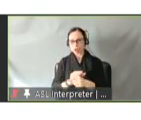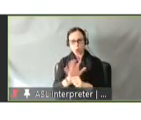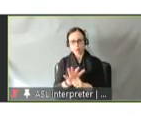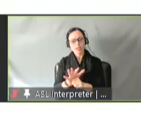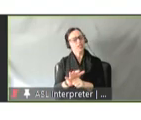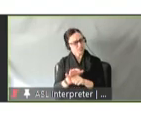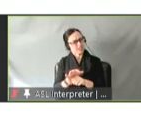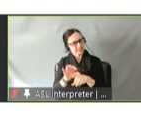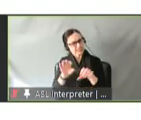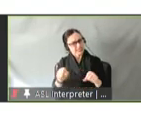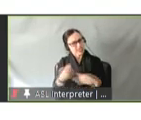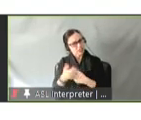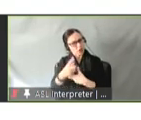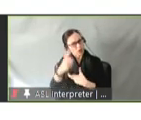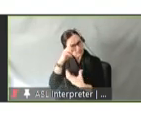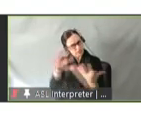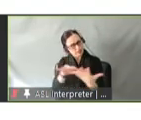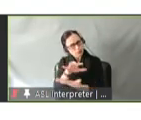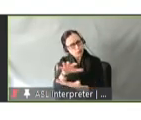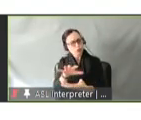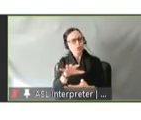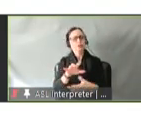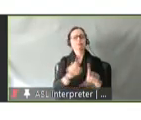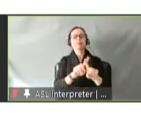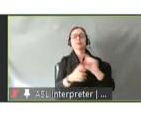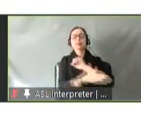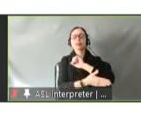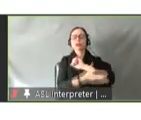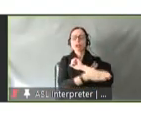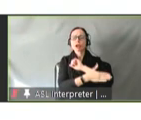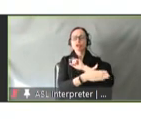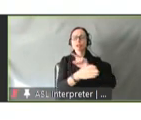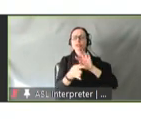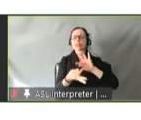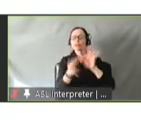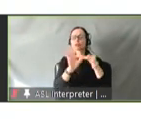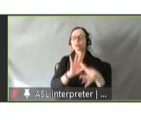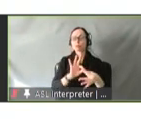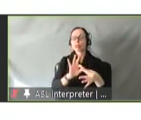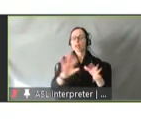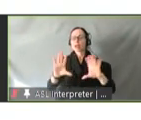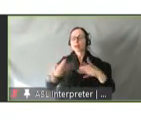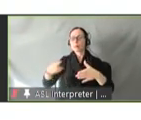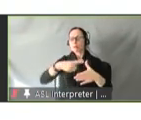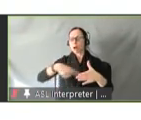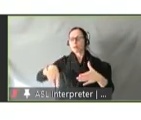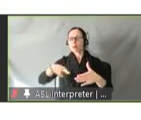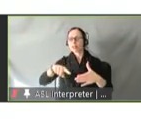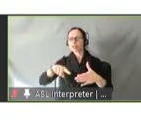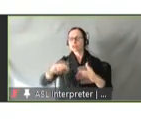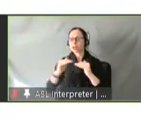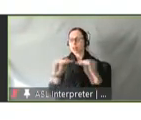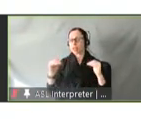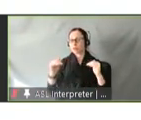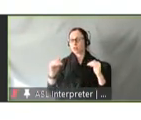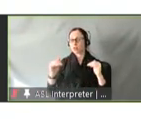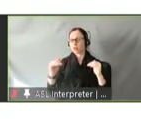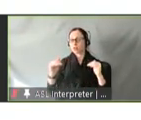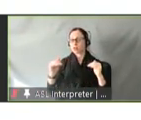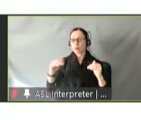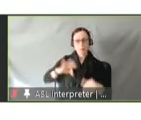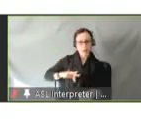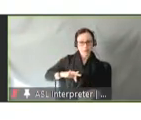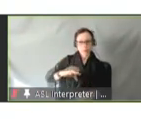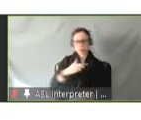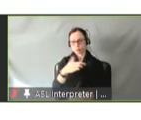about how different countries interpret population level benefit and risk. Next slide.